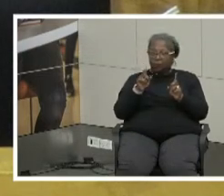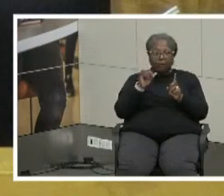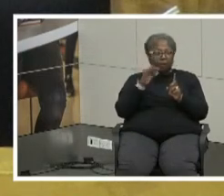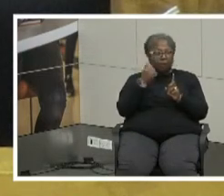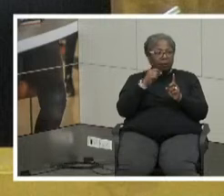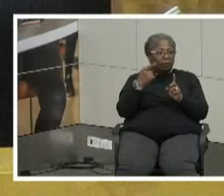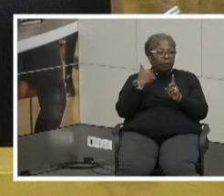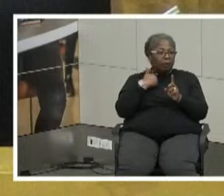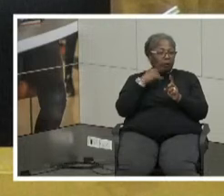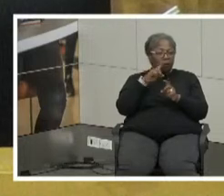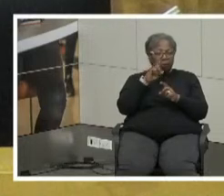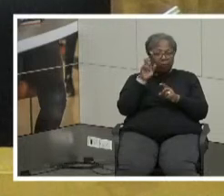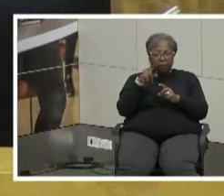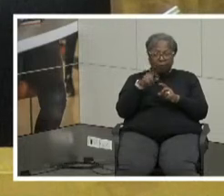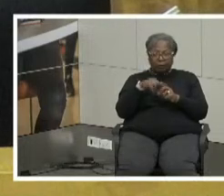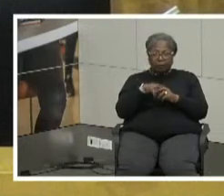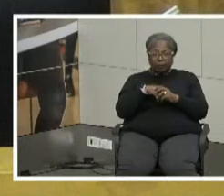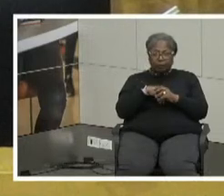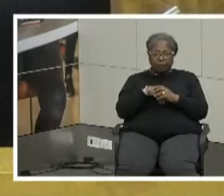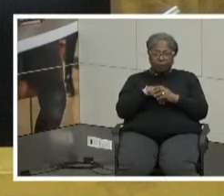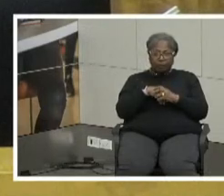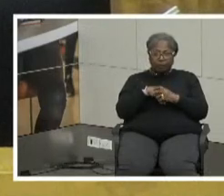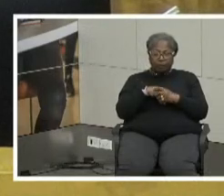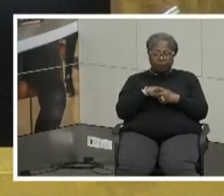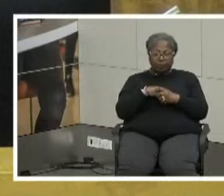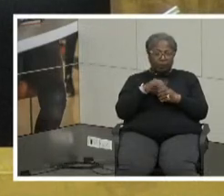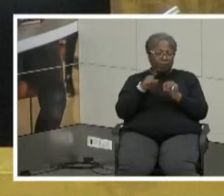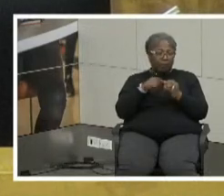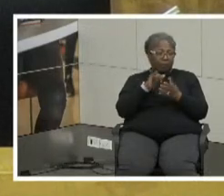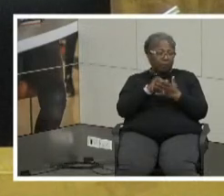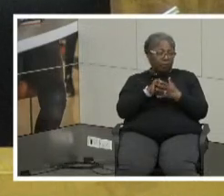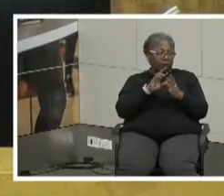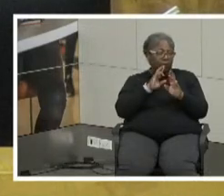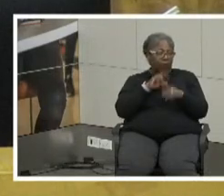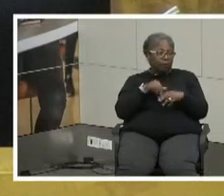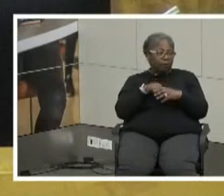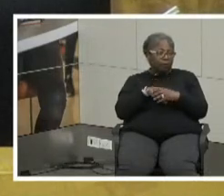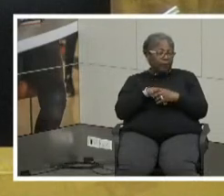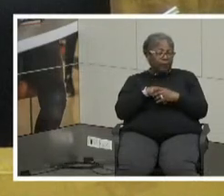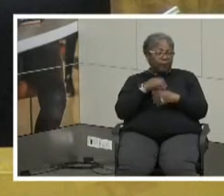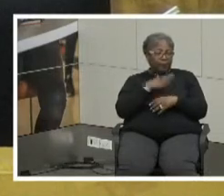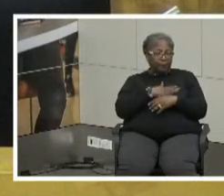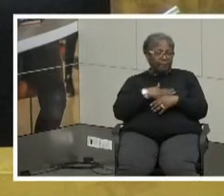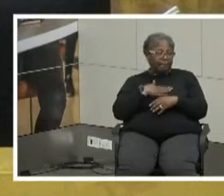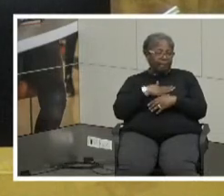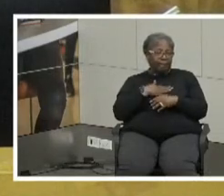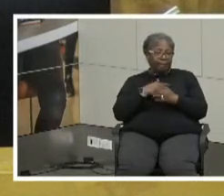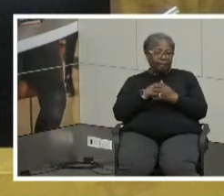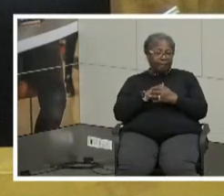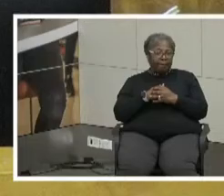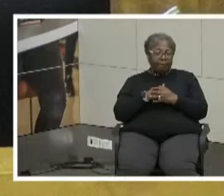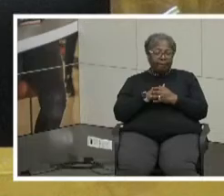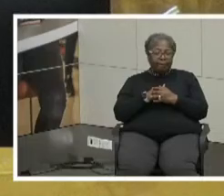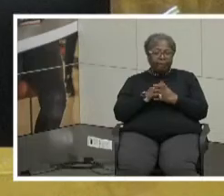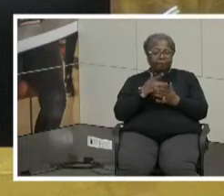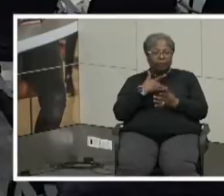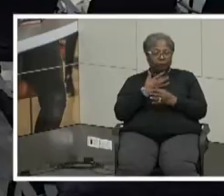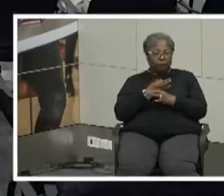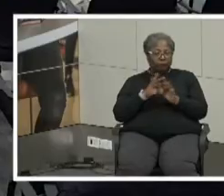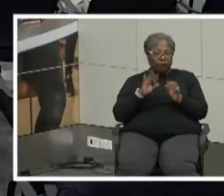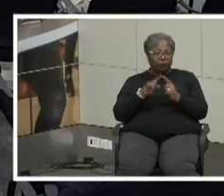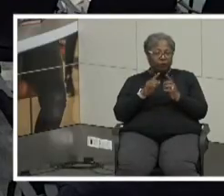anybody has questions about those reports please feel free to